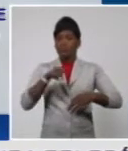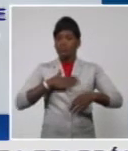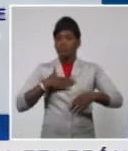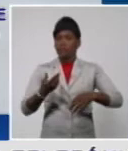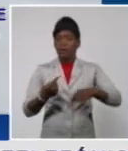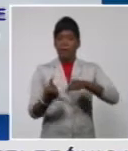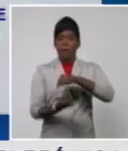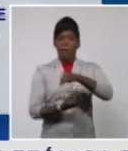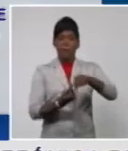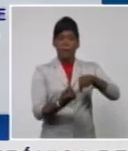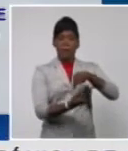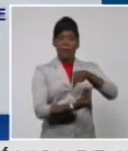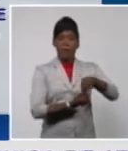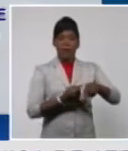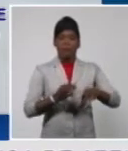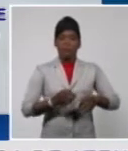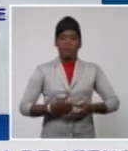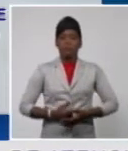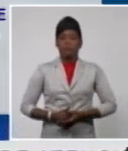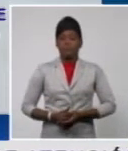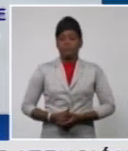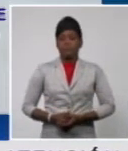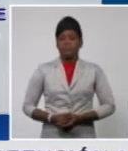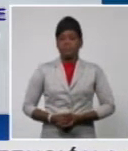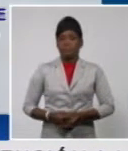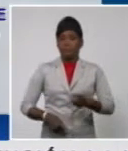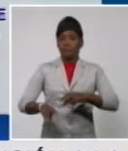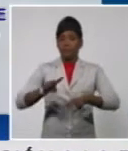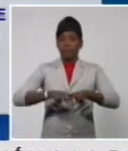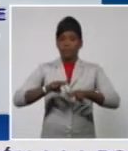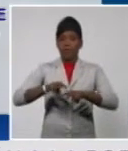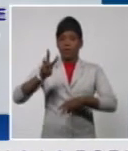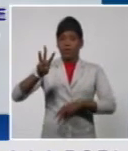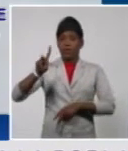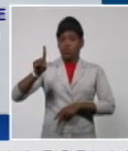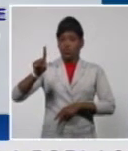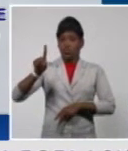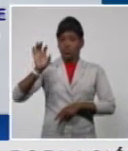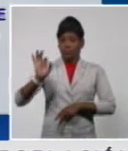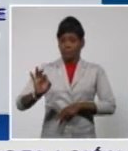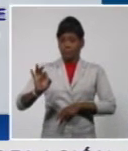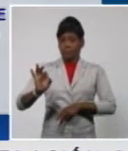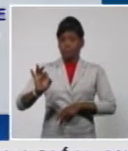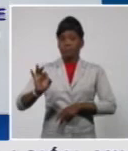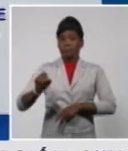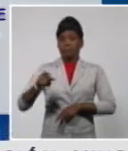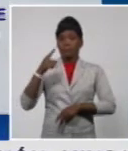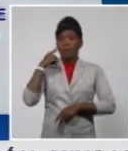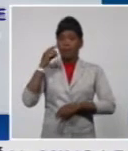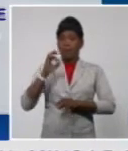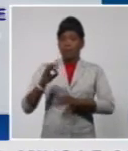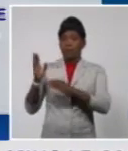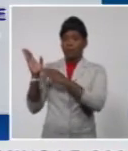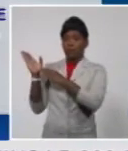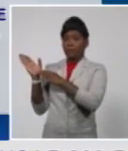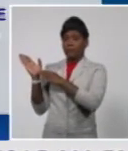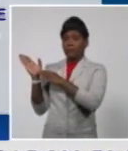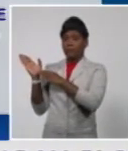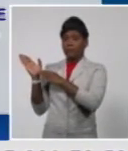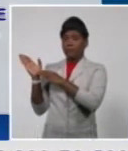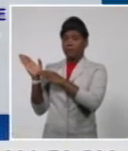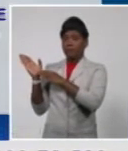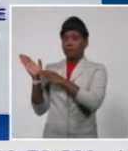Plaza, Habana Vieja, Habana del Este, and La Lisa reported 1 case each. I will